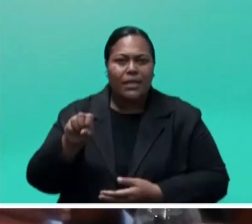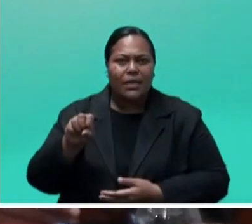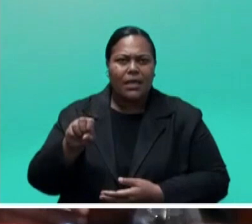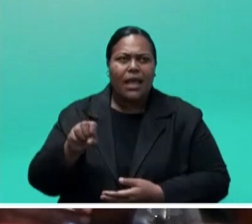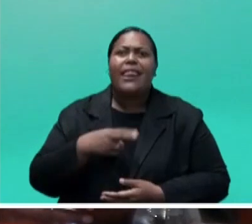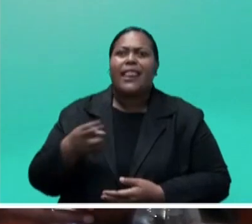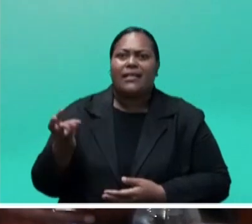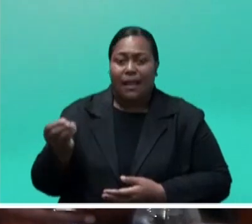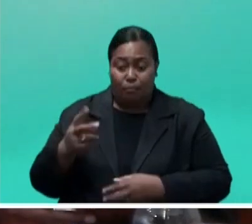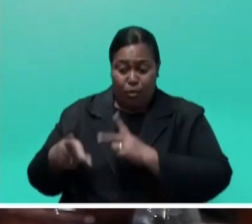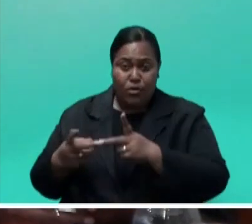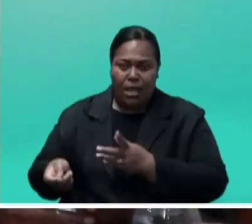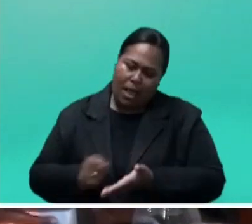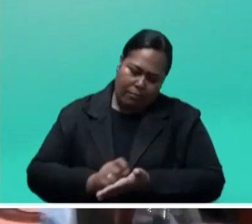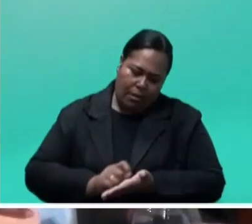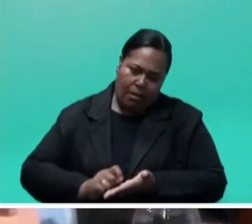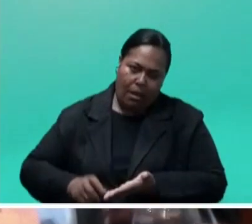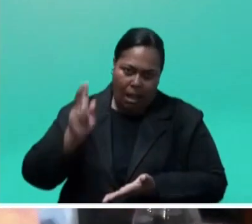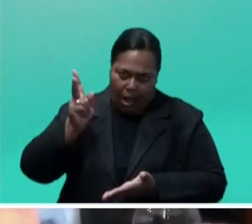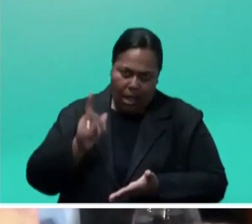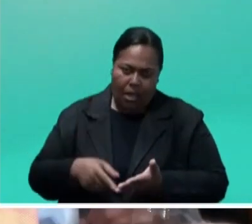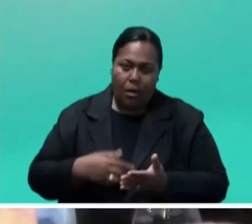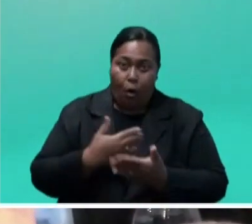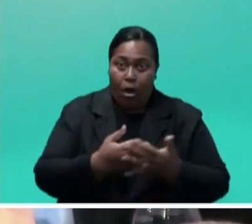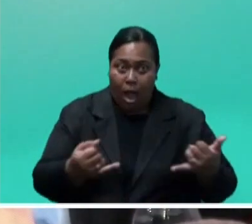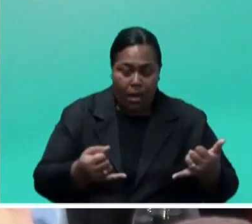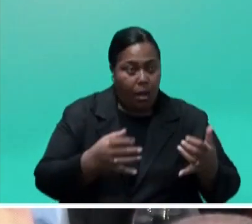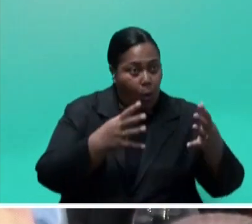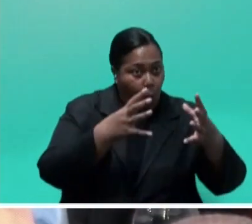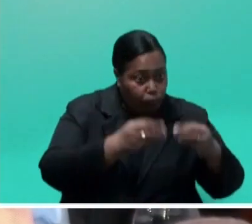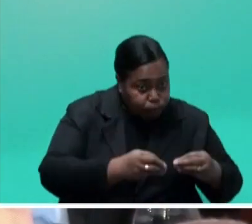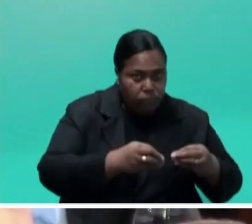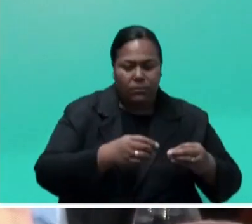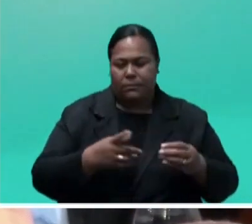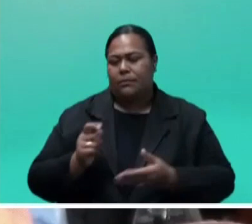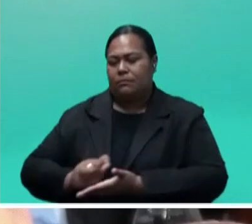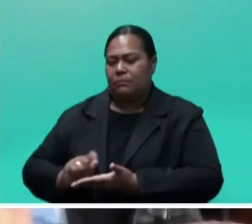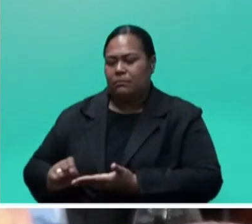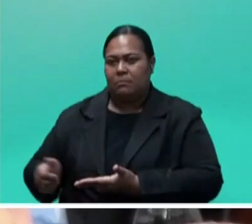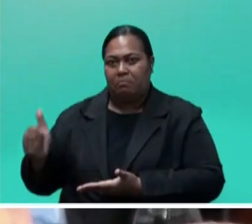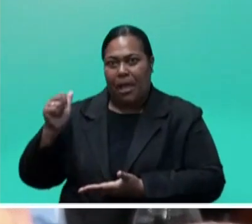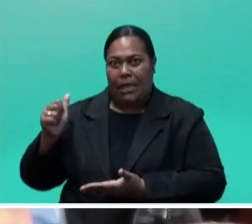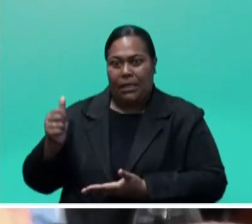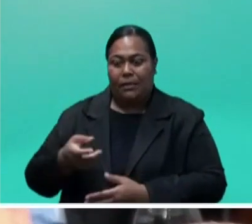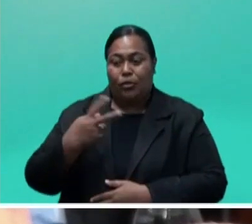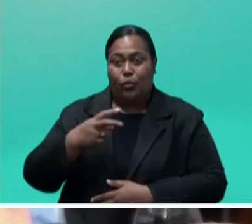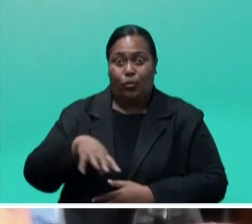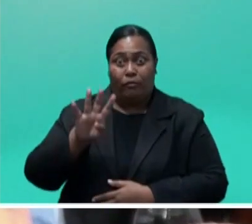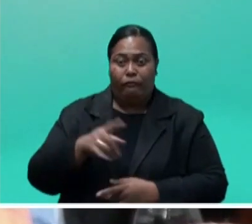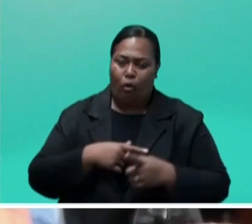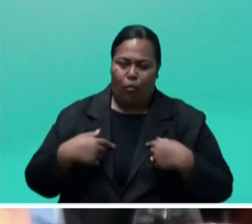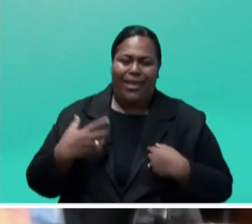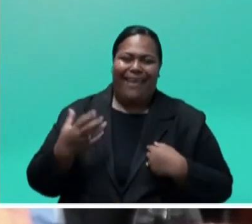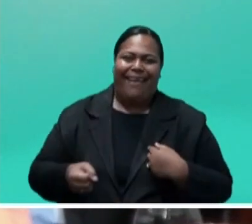to manual. They were trying to transition to digital. Therefore, in 2024, we had to come up with an interim